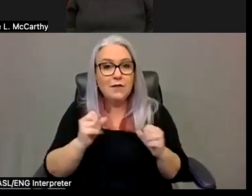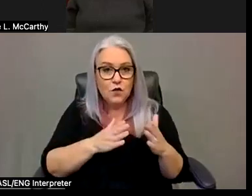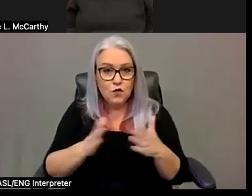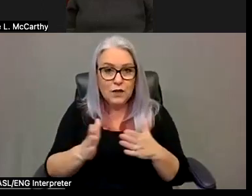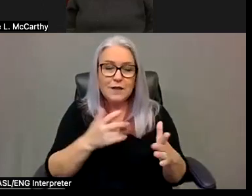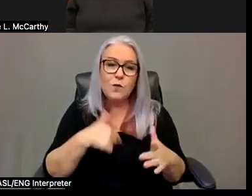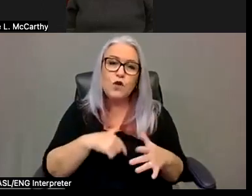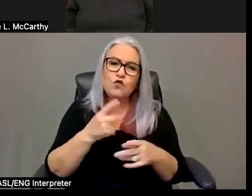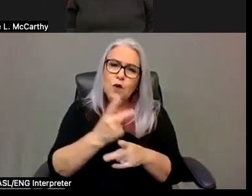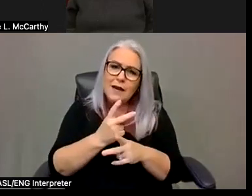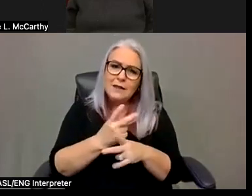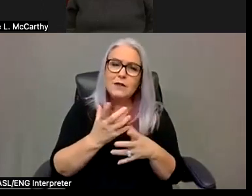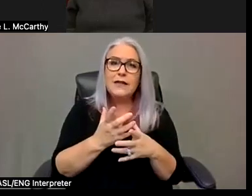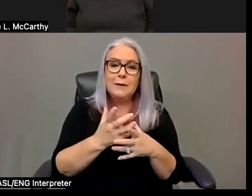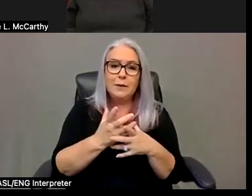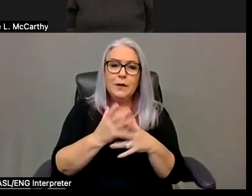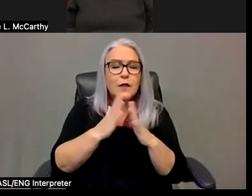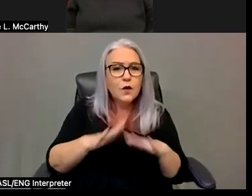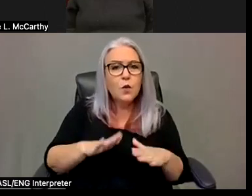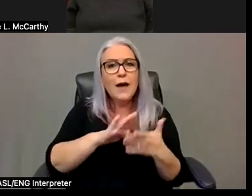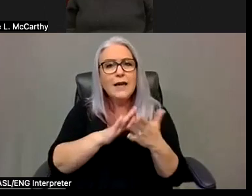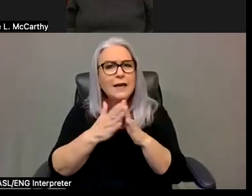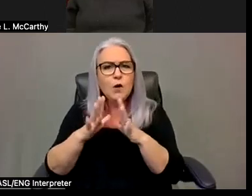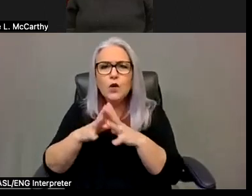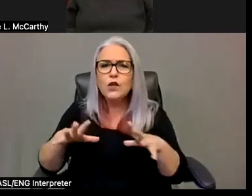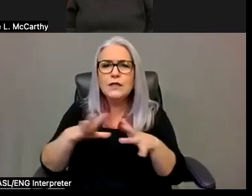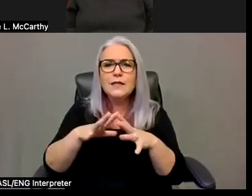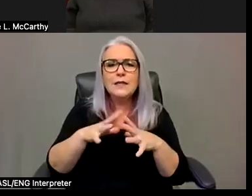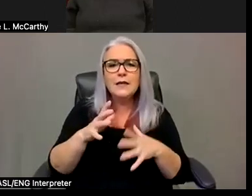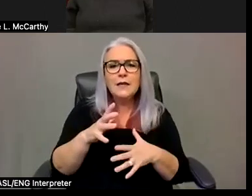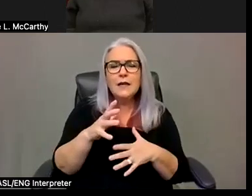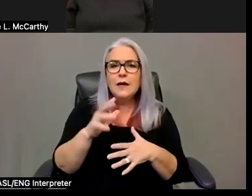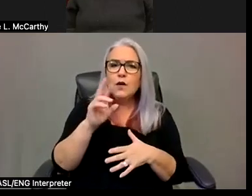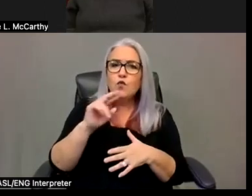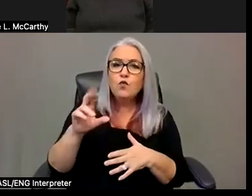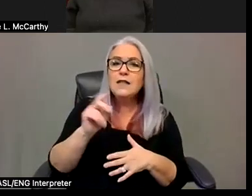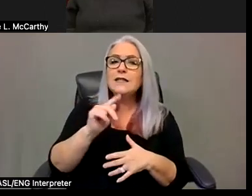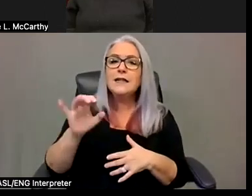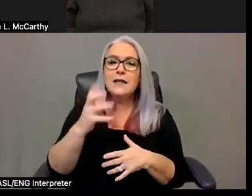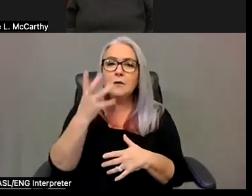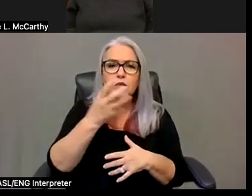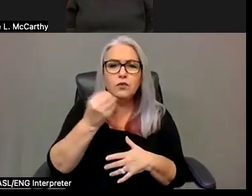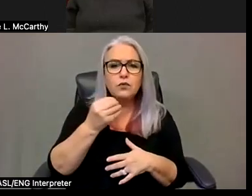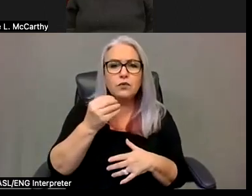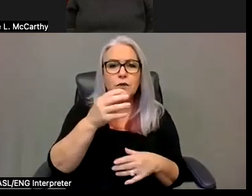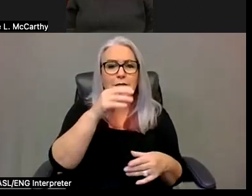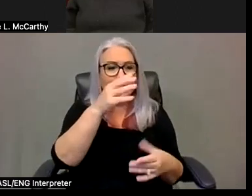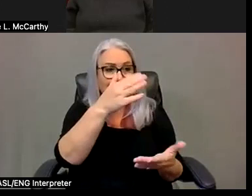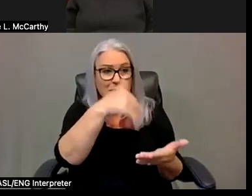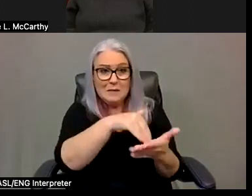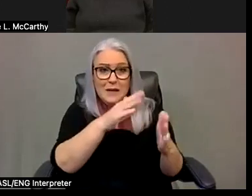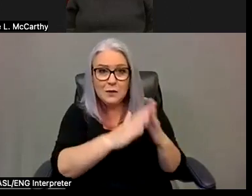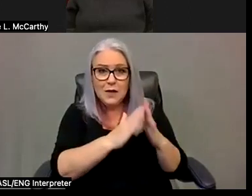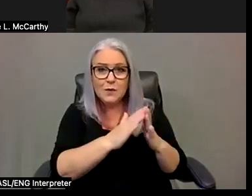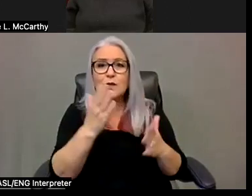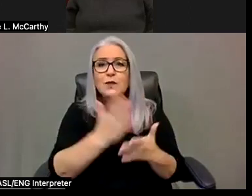to, the quiet neighborhoods, the pristine rustic downtown is under assault. Some of the programs, some of the